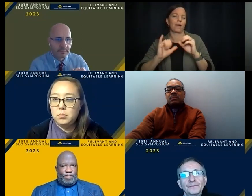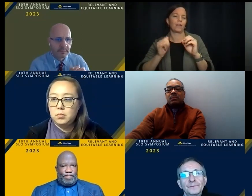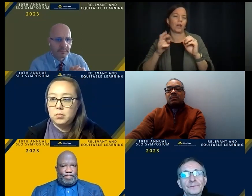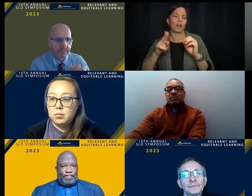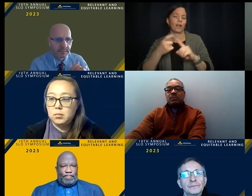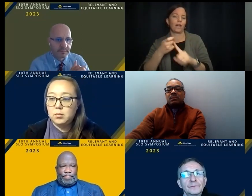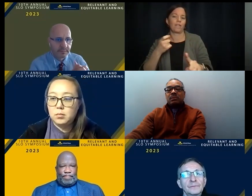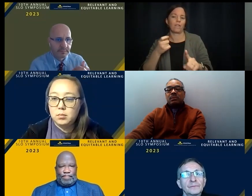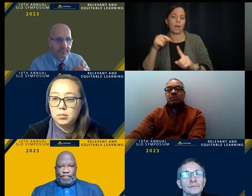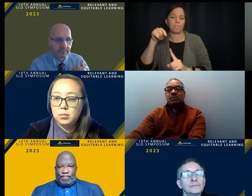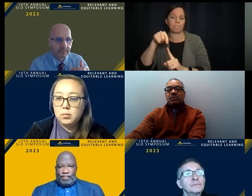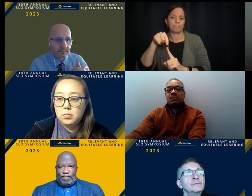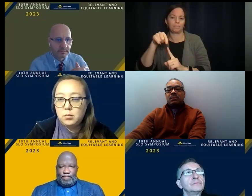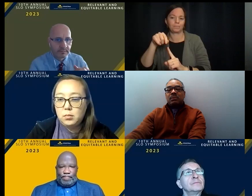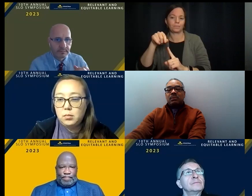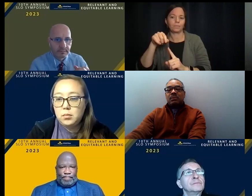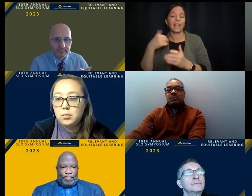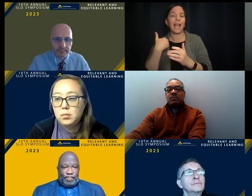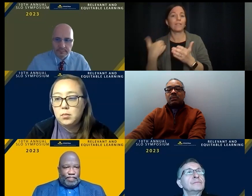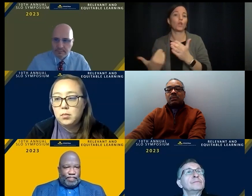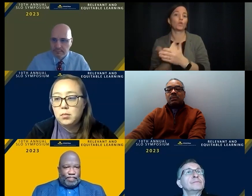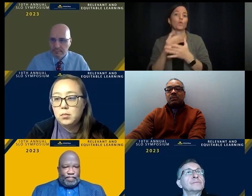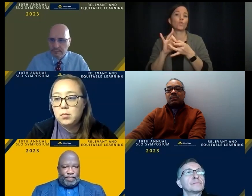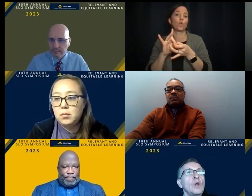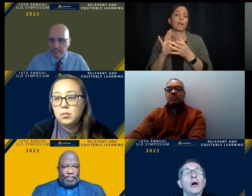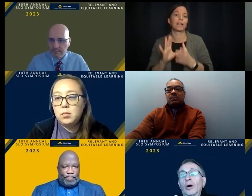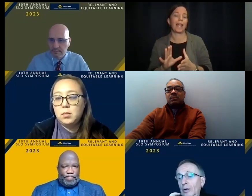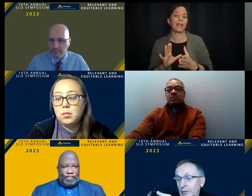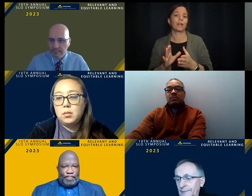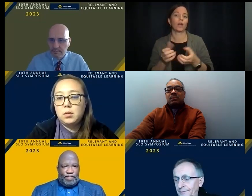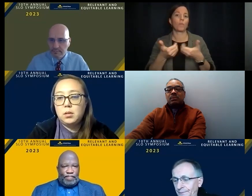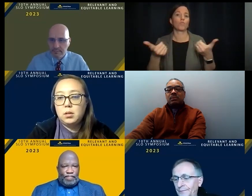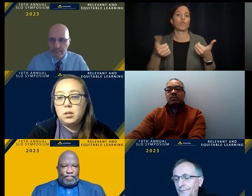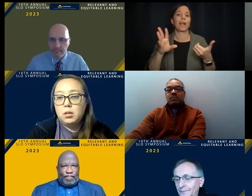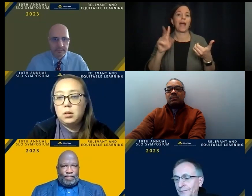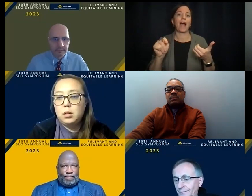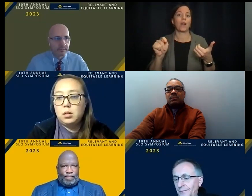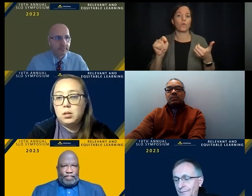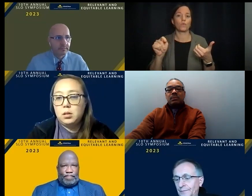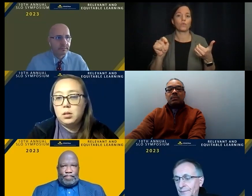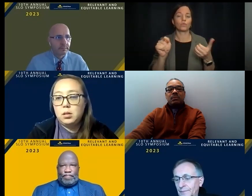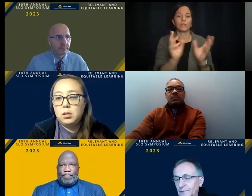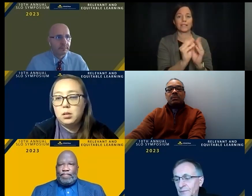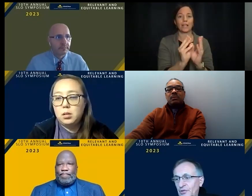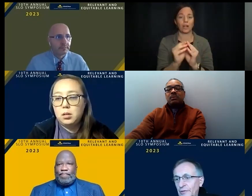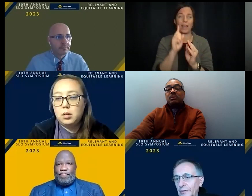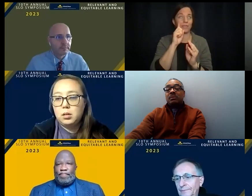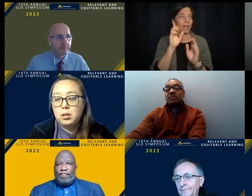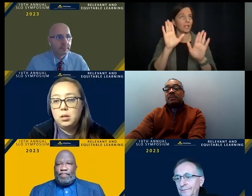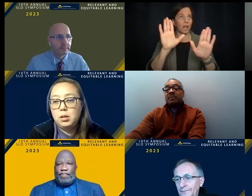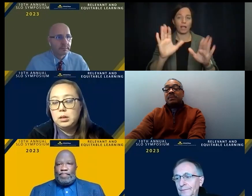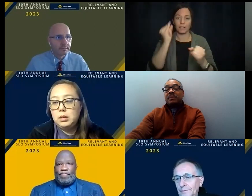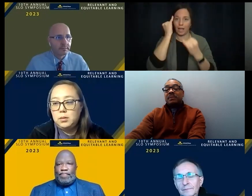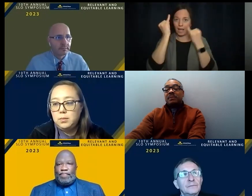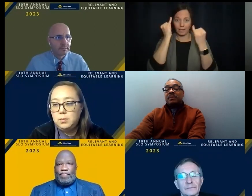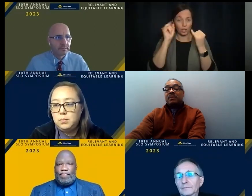Rebecca Slate, to have a brand new coordinator breakout session next year for those just entering. I think that's an excellent idea, Rebecca. And you can always